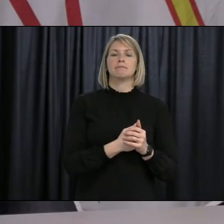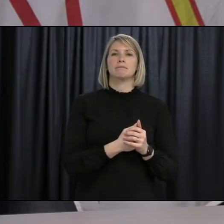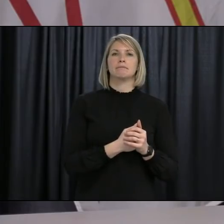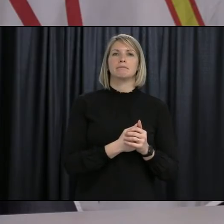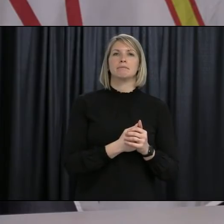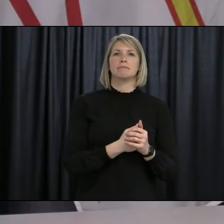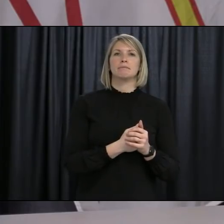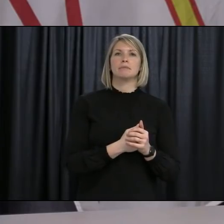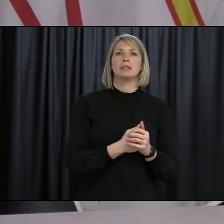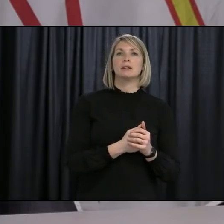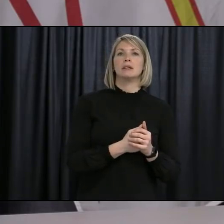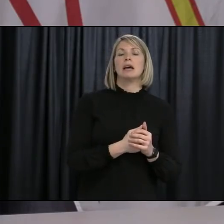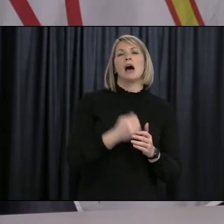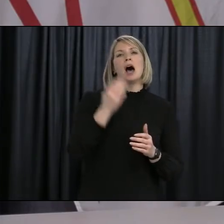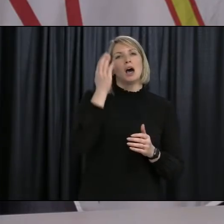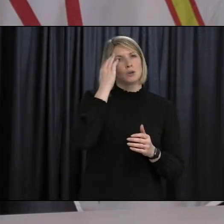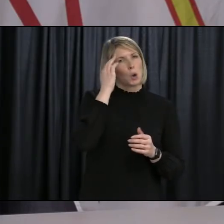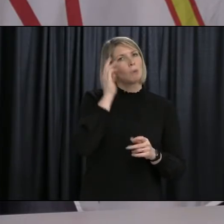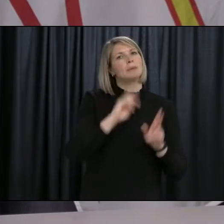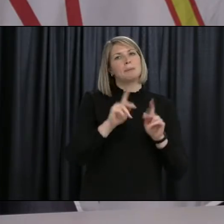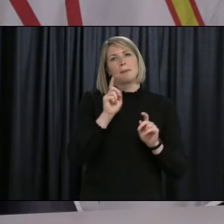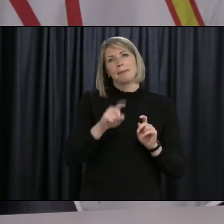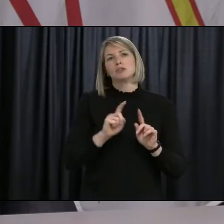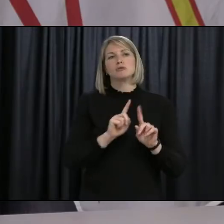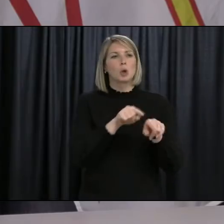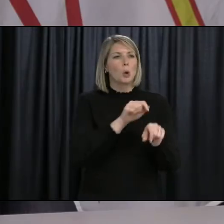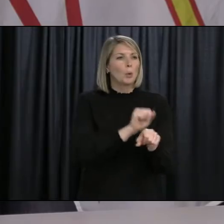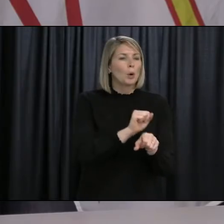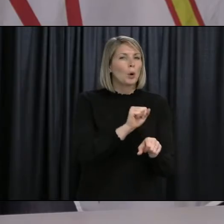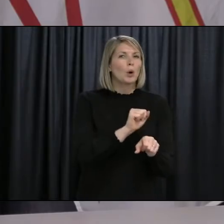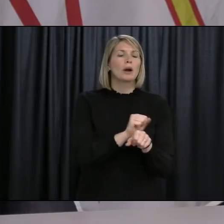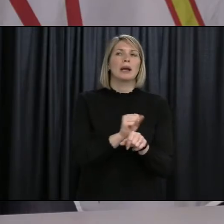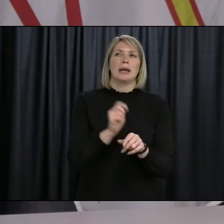understanding that, people have to go to work, people may have to come for